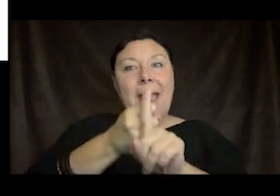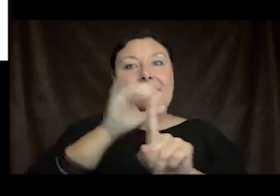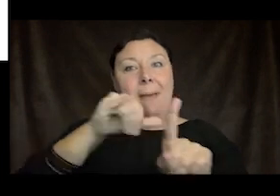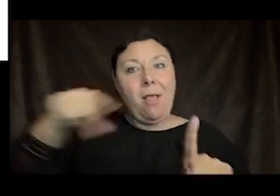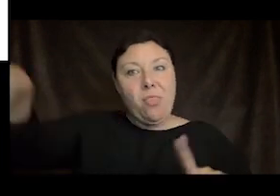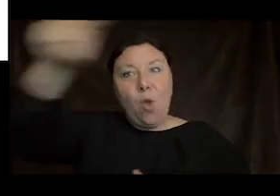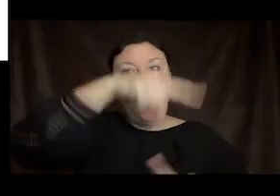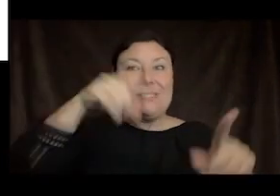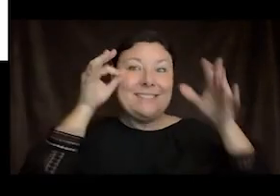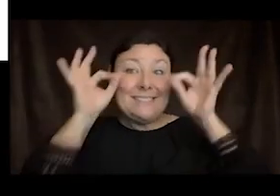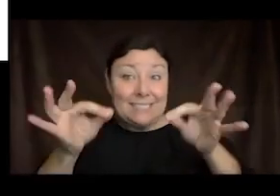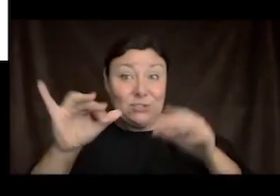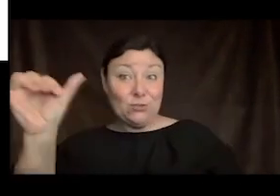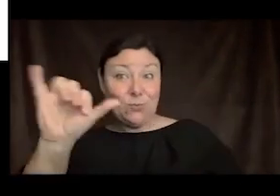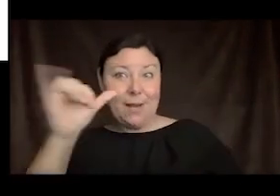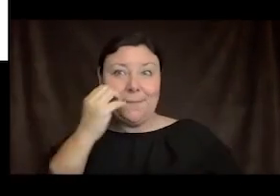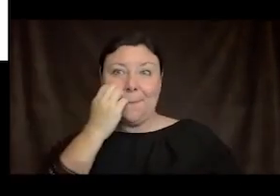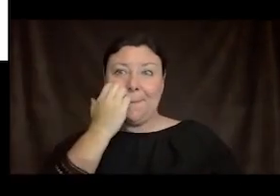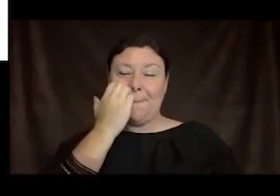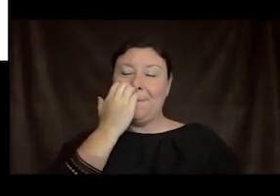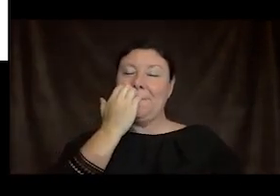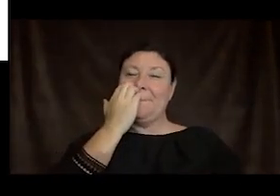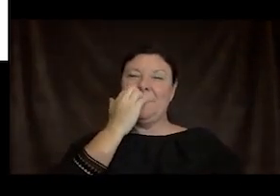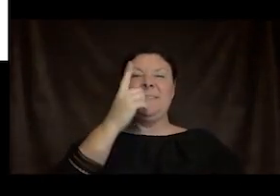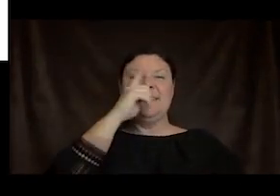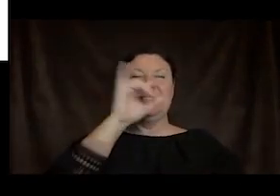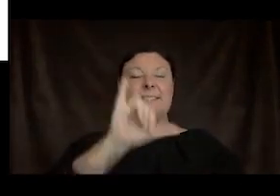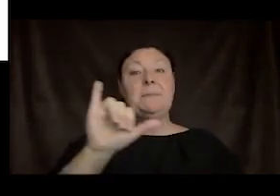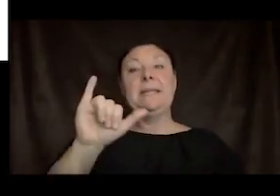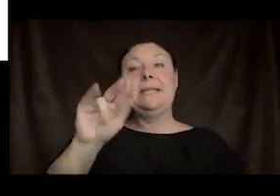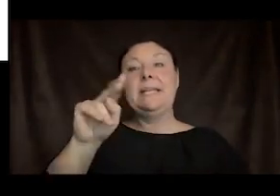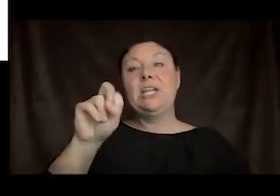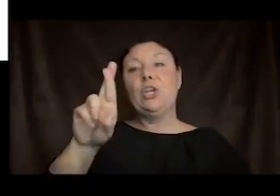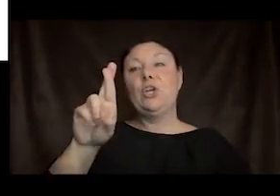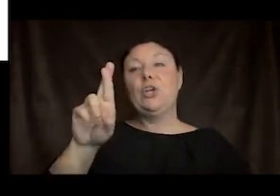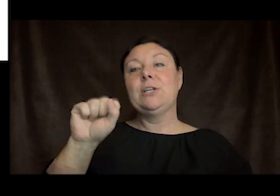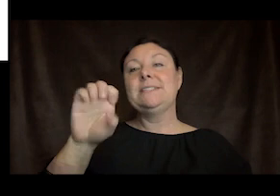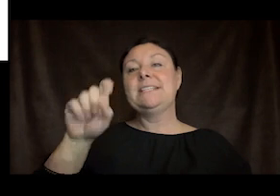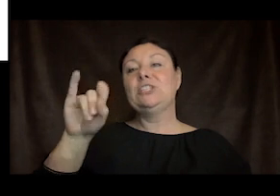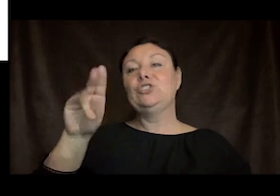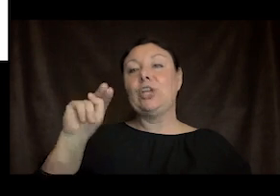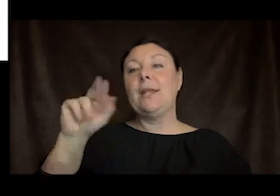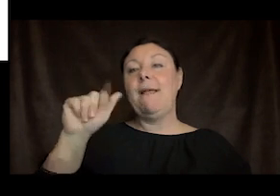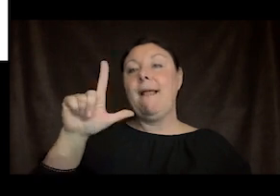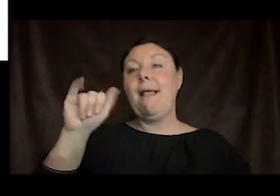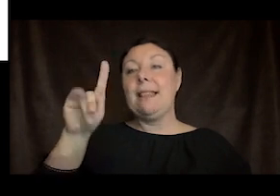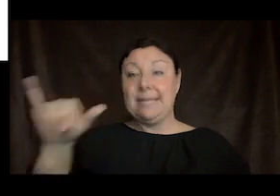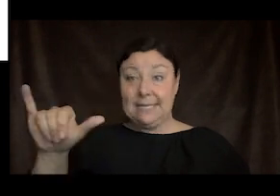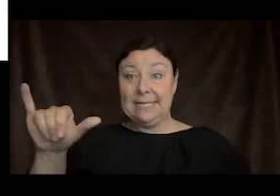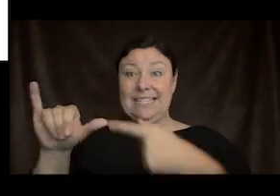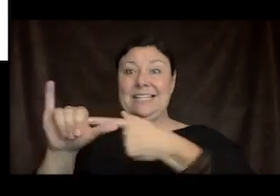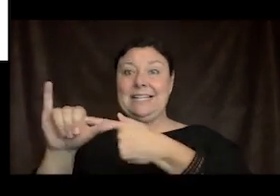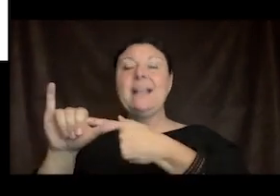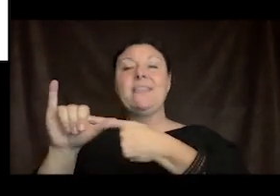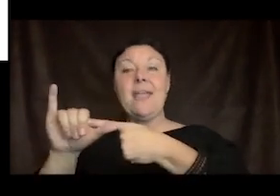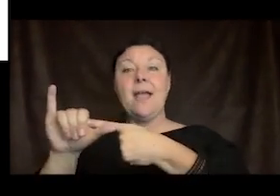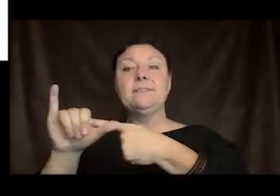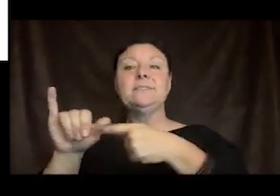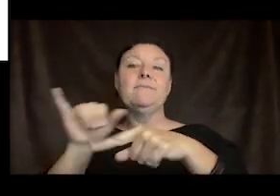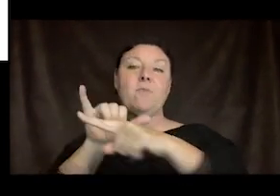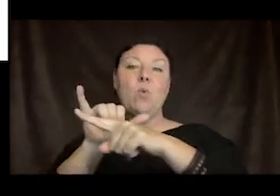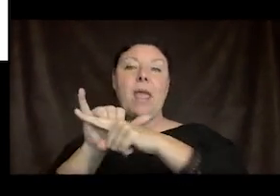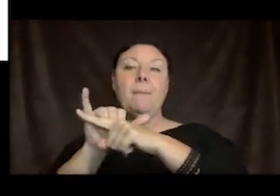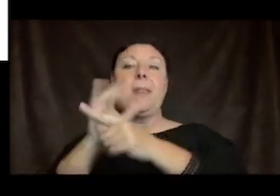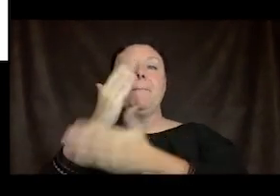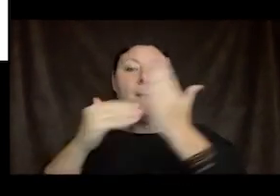be important as just an example of one of those vocabularies around racial discourse. And